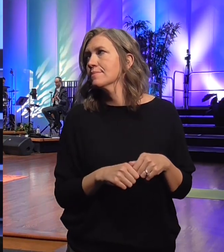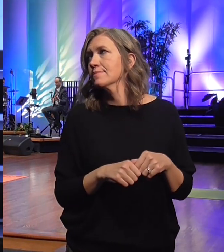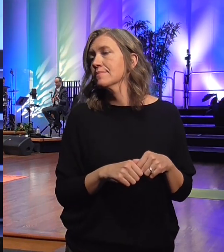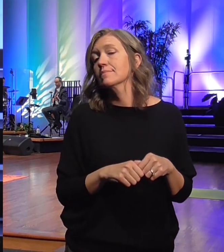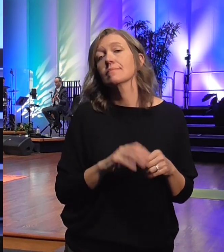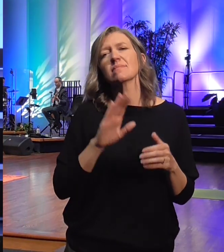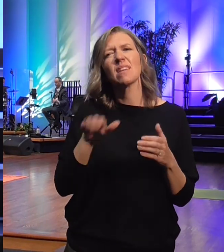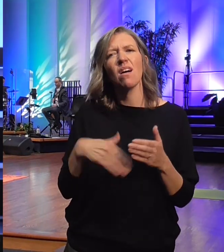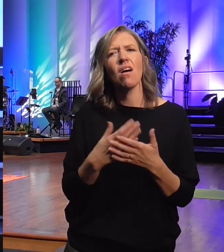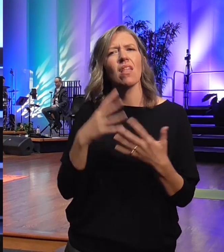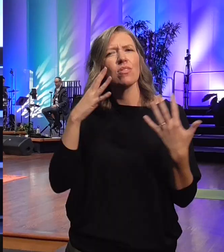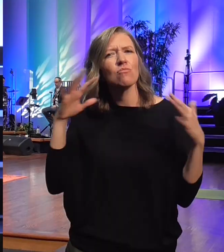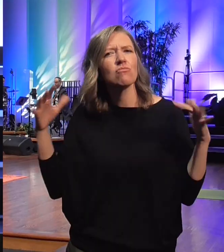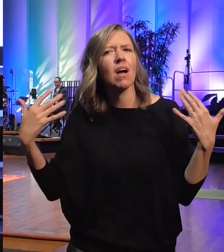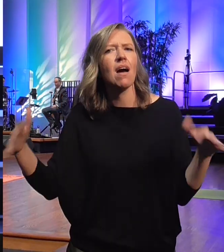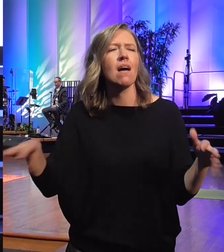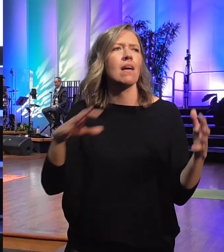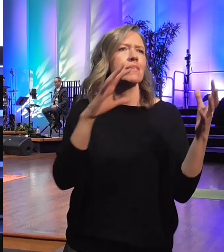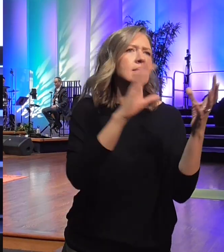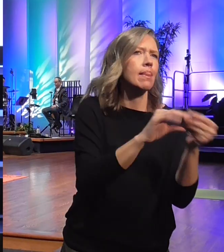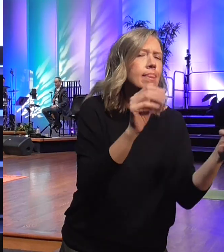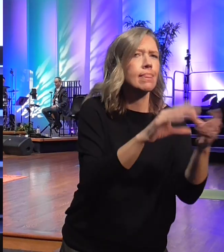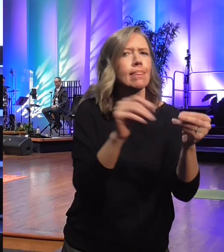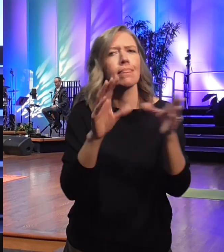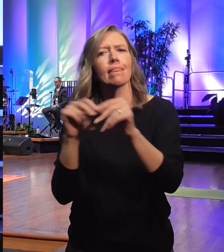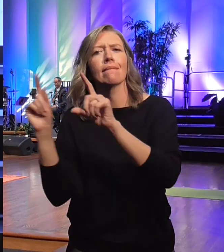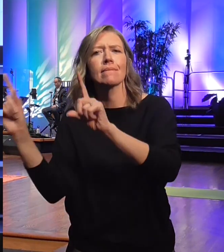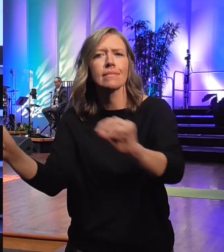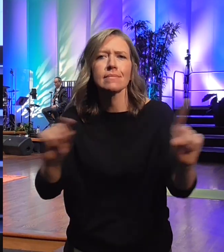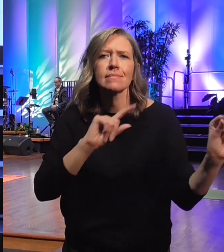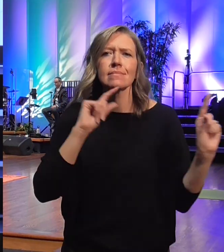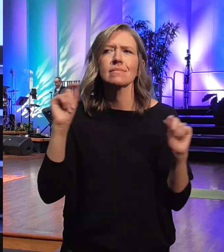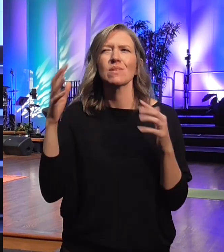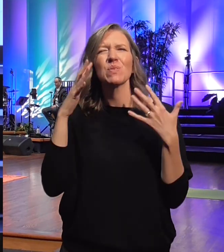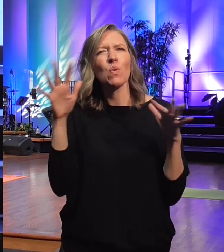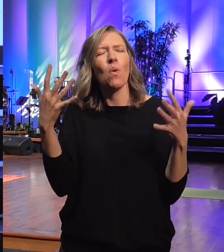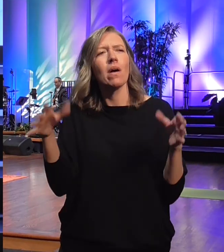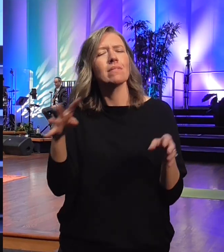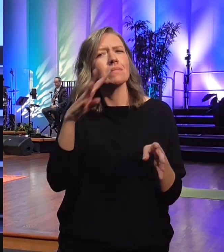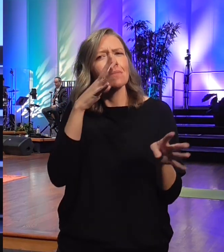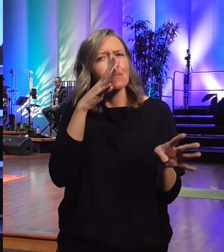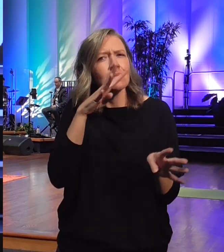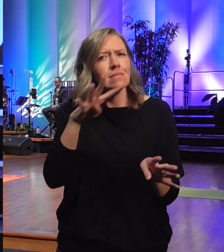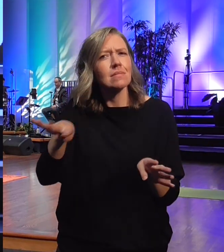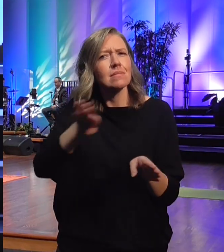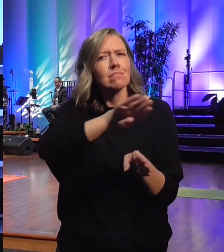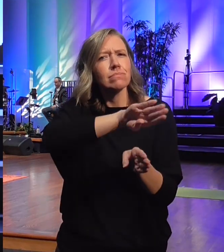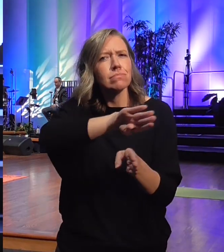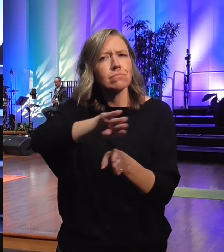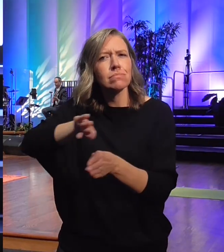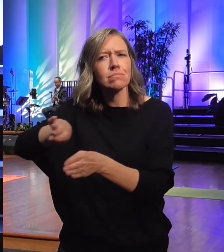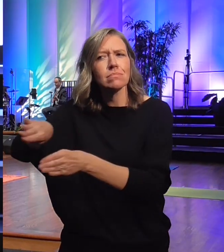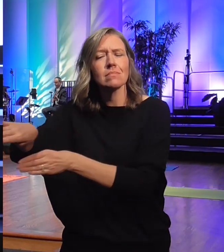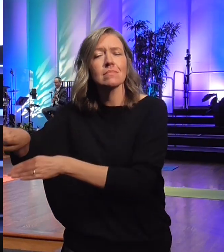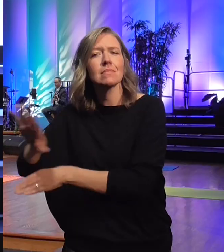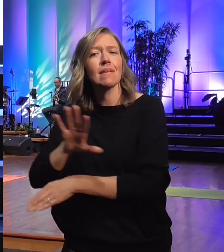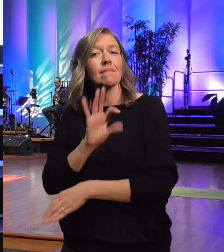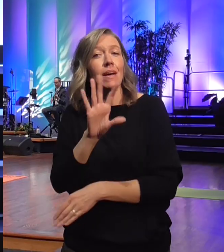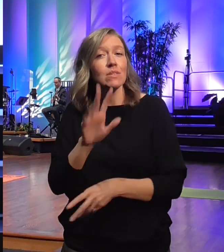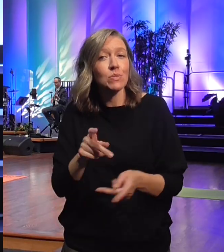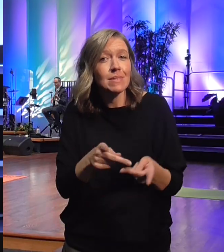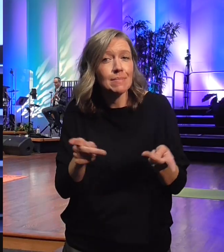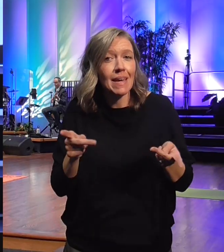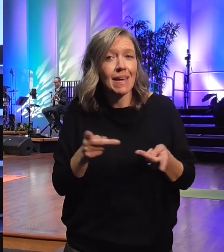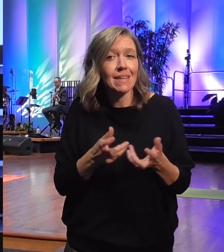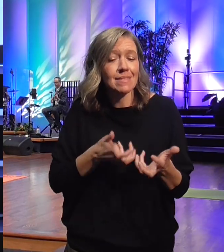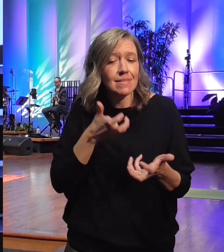yeah. All the ruckus, all the fuss and all the noise. Find your space, all is